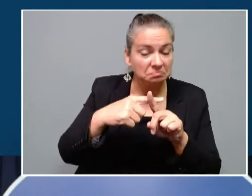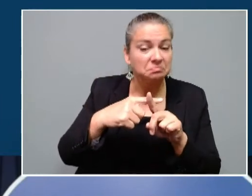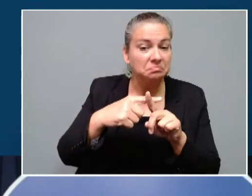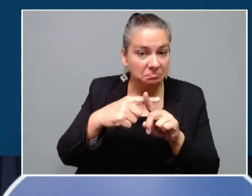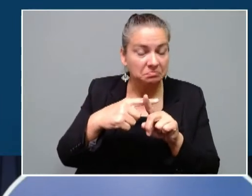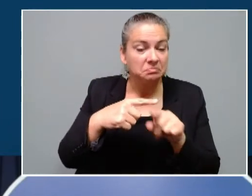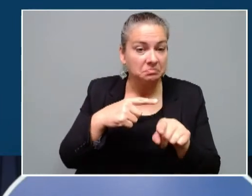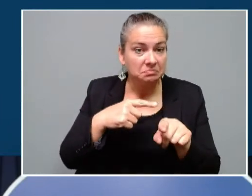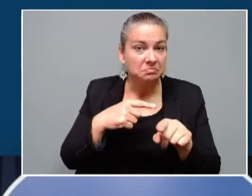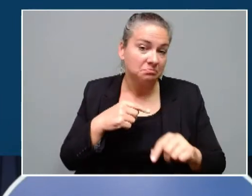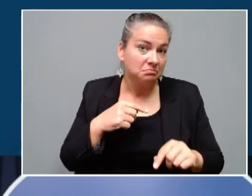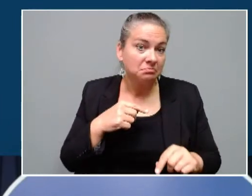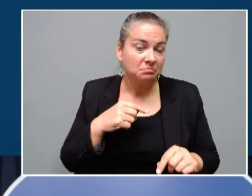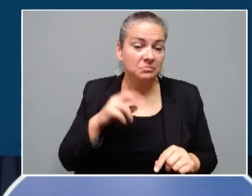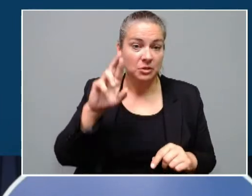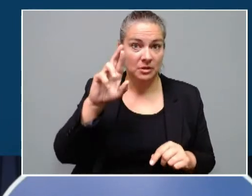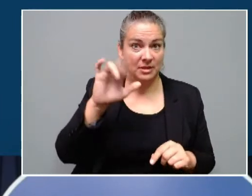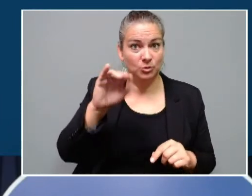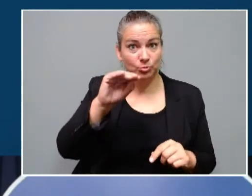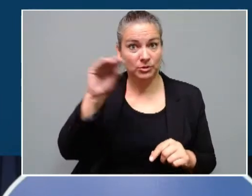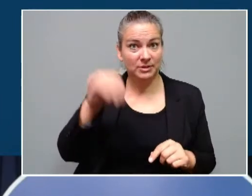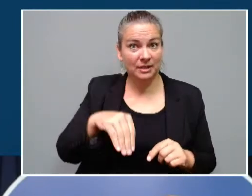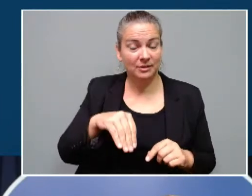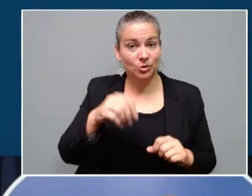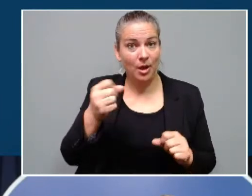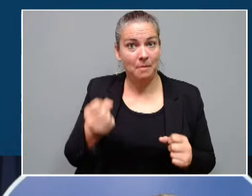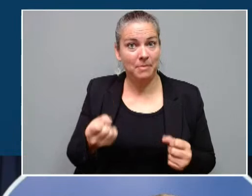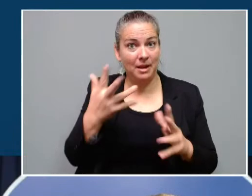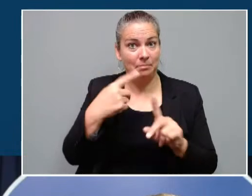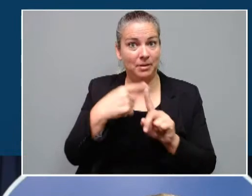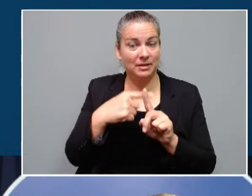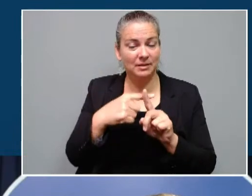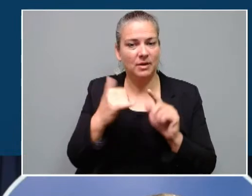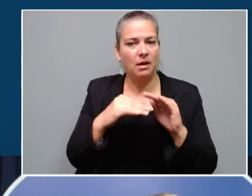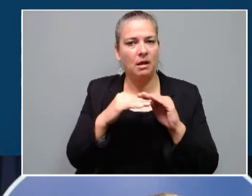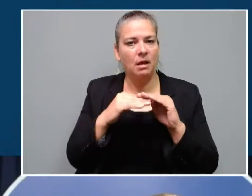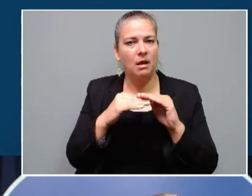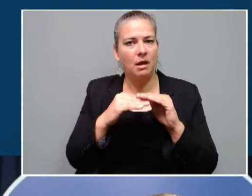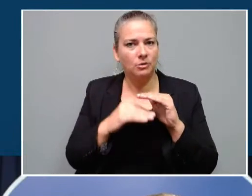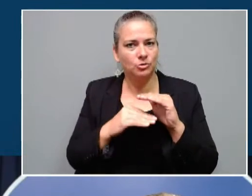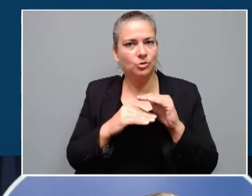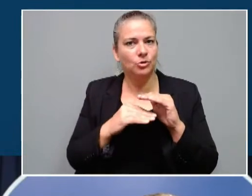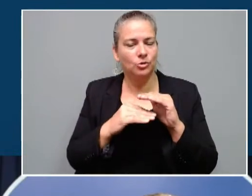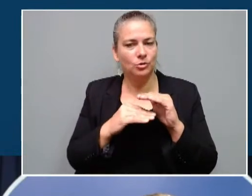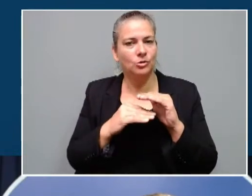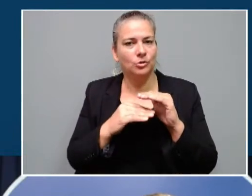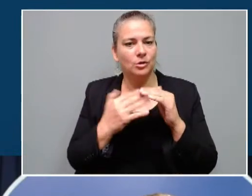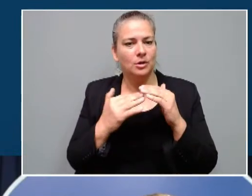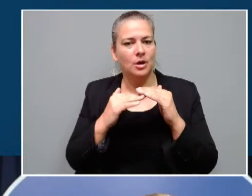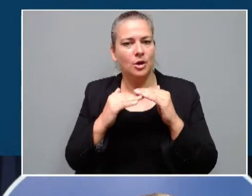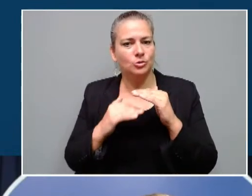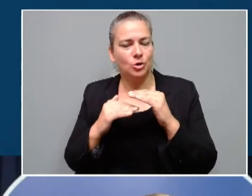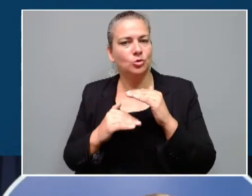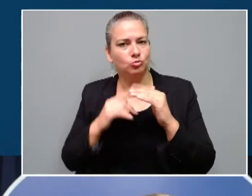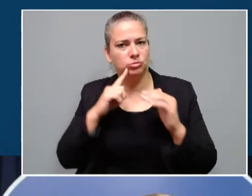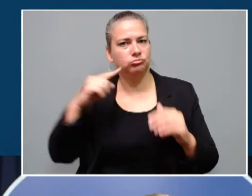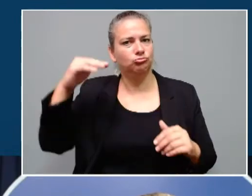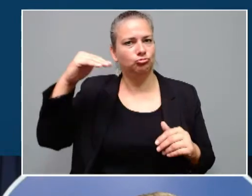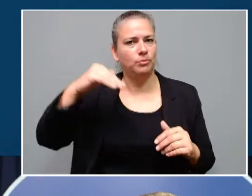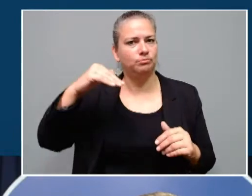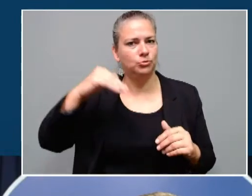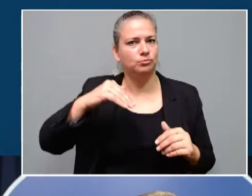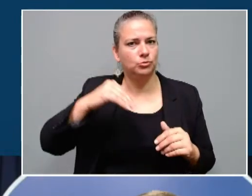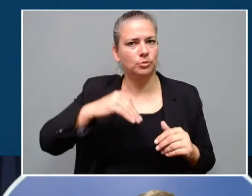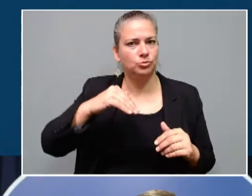rate decreasing now to under 8%. And what we're seeing are real drops week